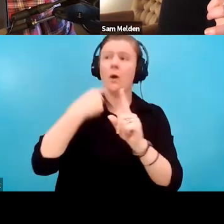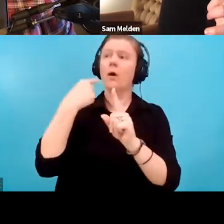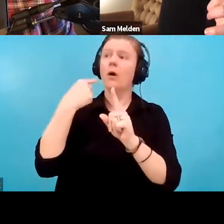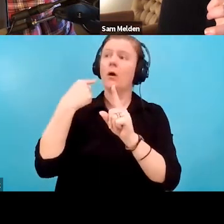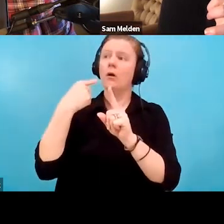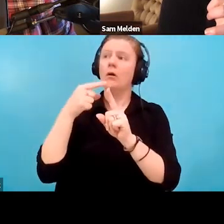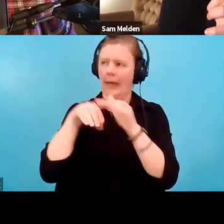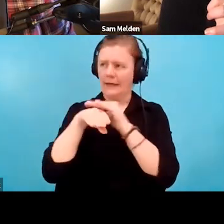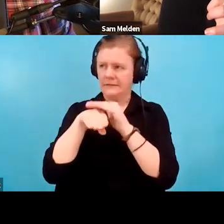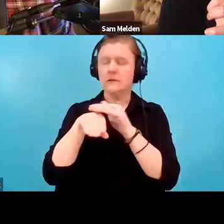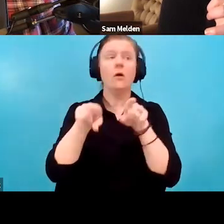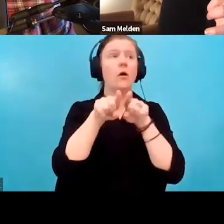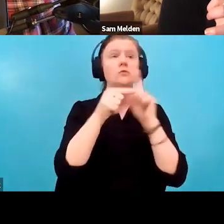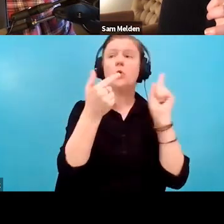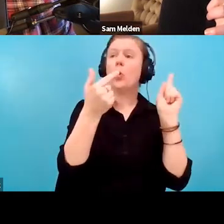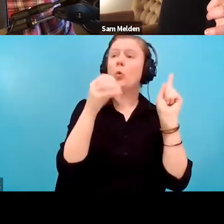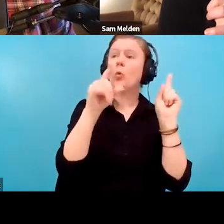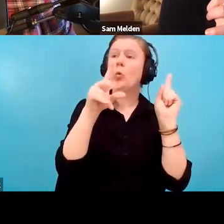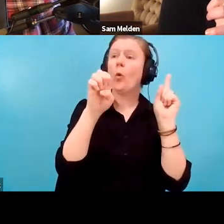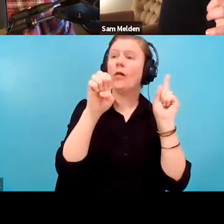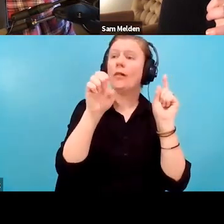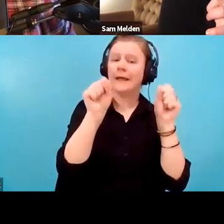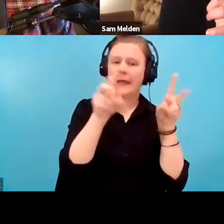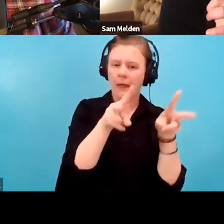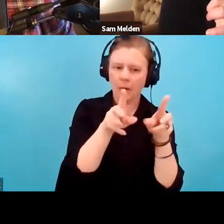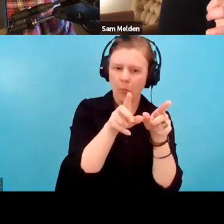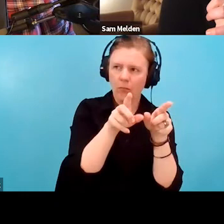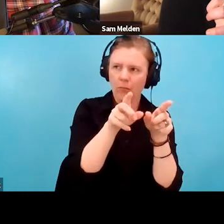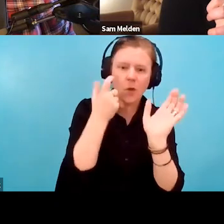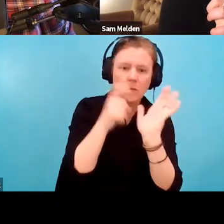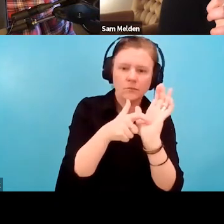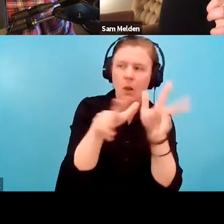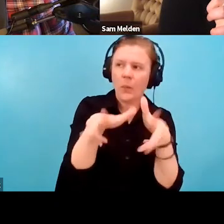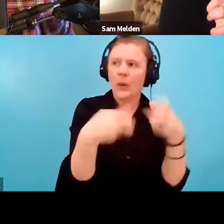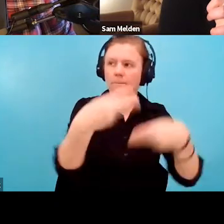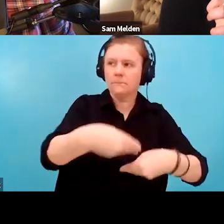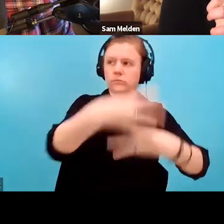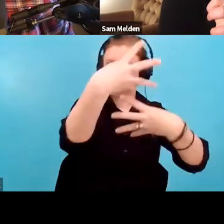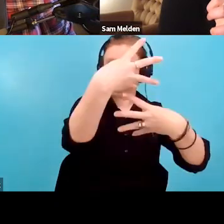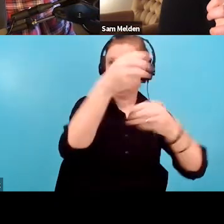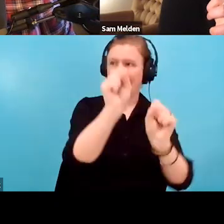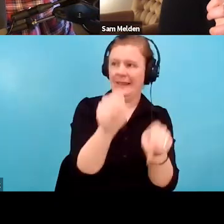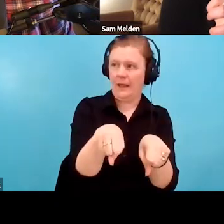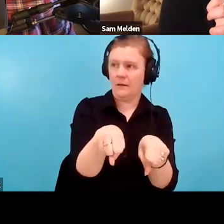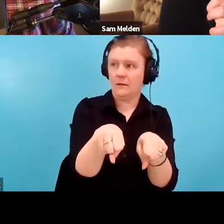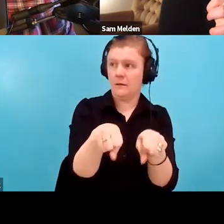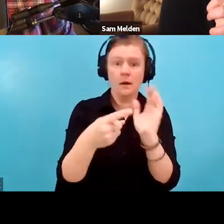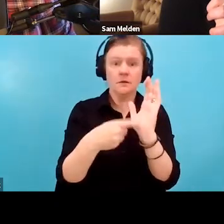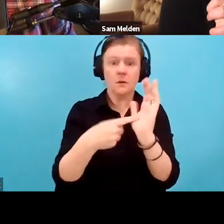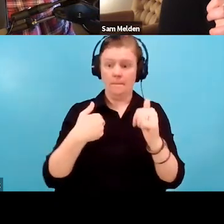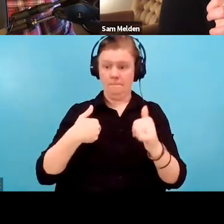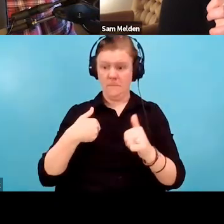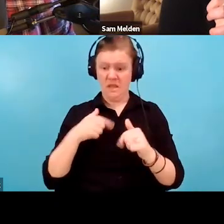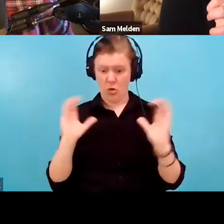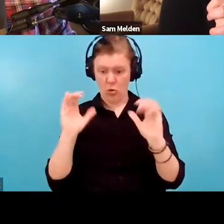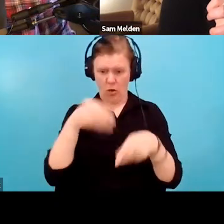you get, I mean, honestly, there are a lot of times that I would rather dip into the notes or the written version of something